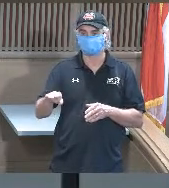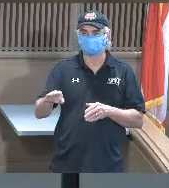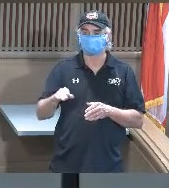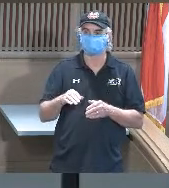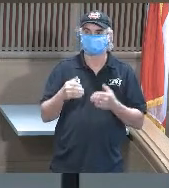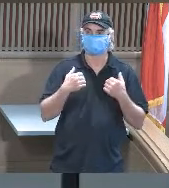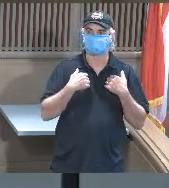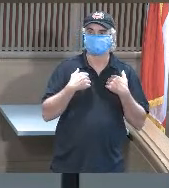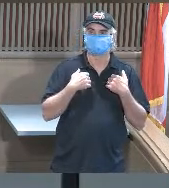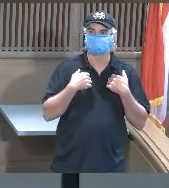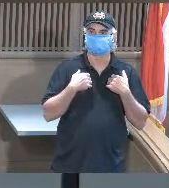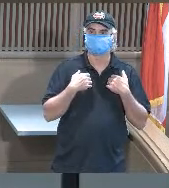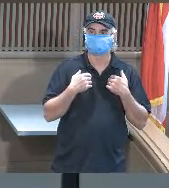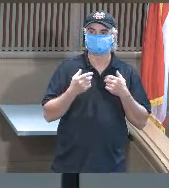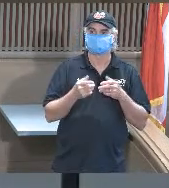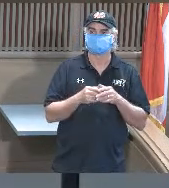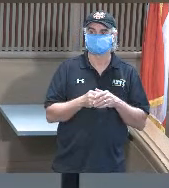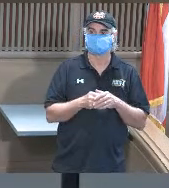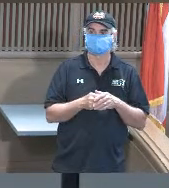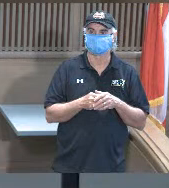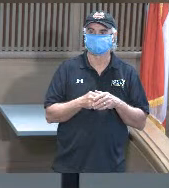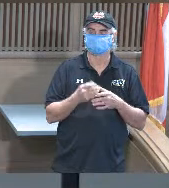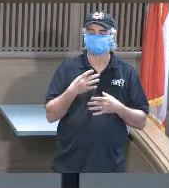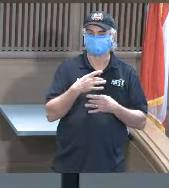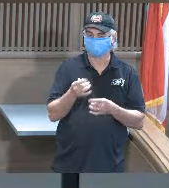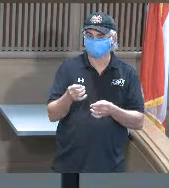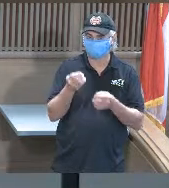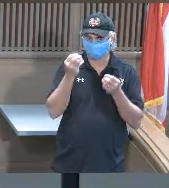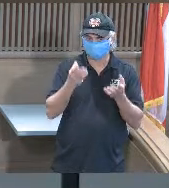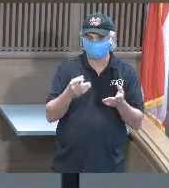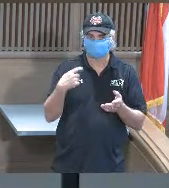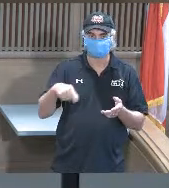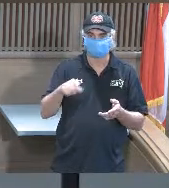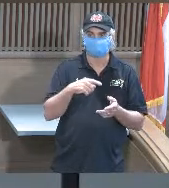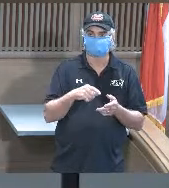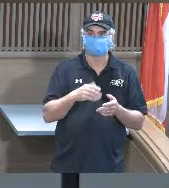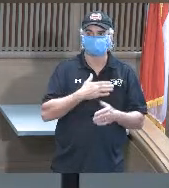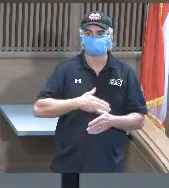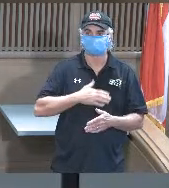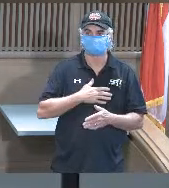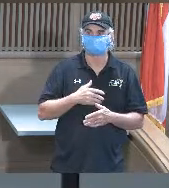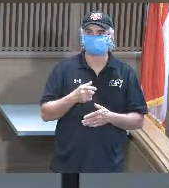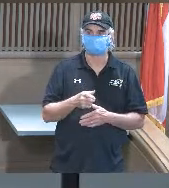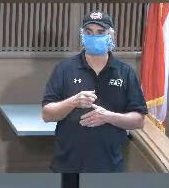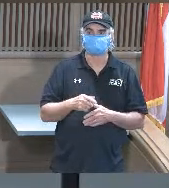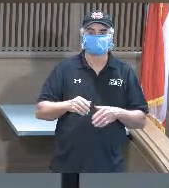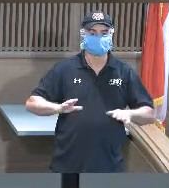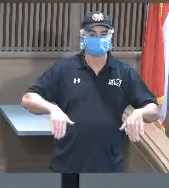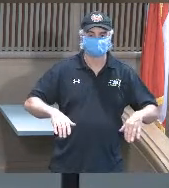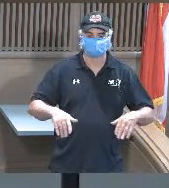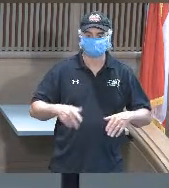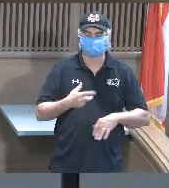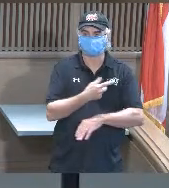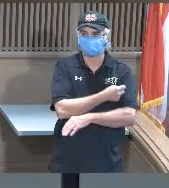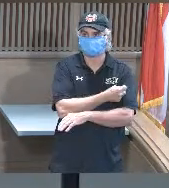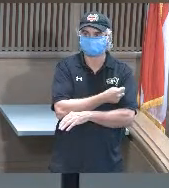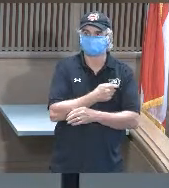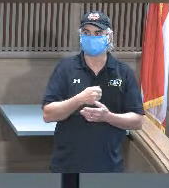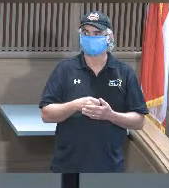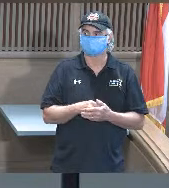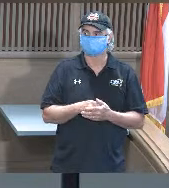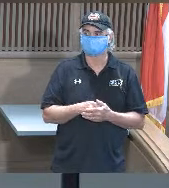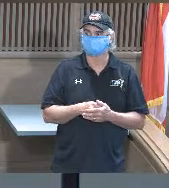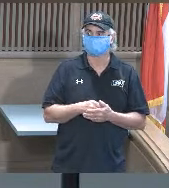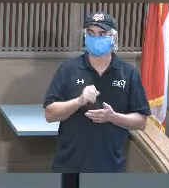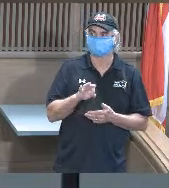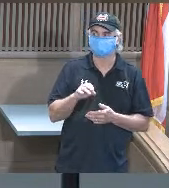slide presentation. I'd like to go over some interesting information for you. Please, if you have not had the vaccine, if